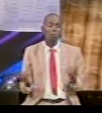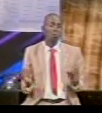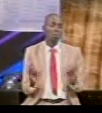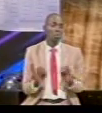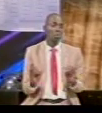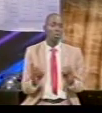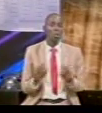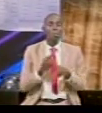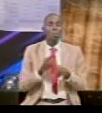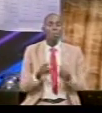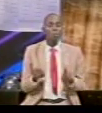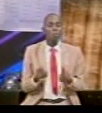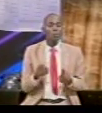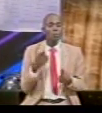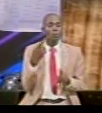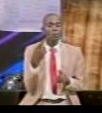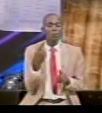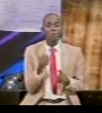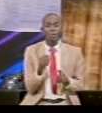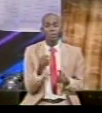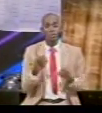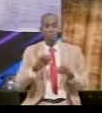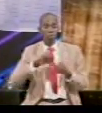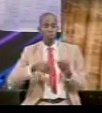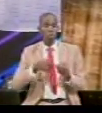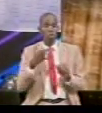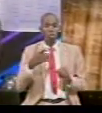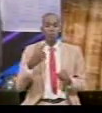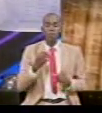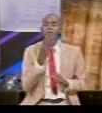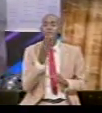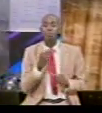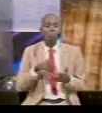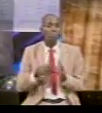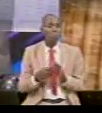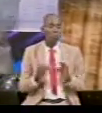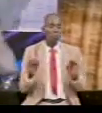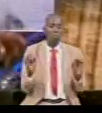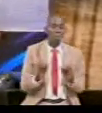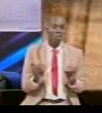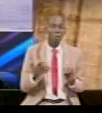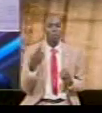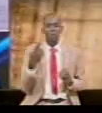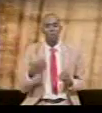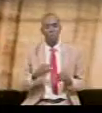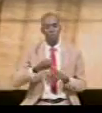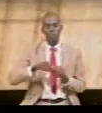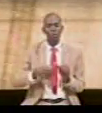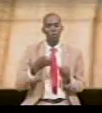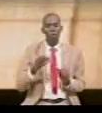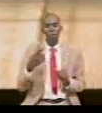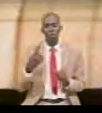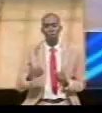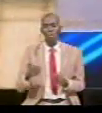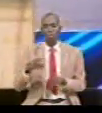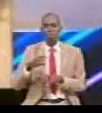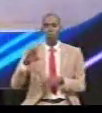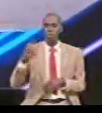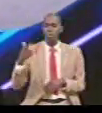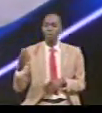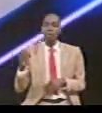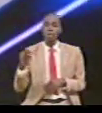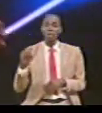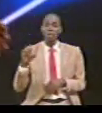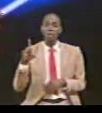Jews availed nothing. The uncircumcision of the Gentiles availed nothing. But faith, whether you're